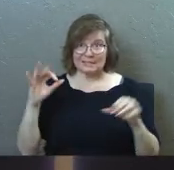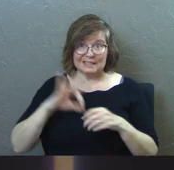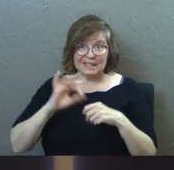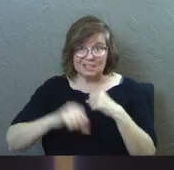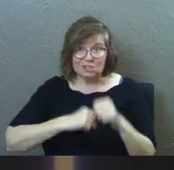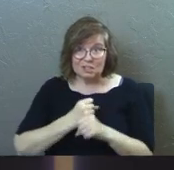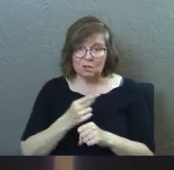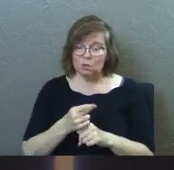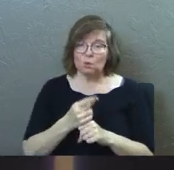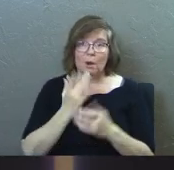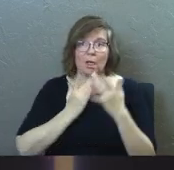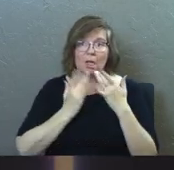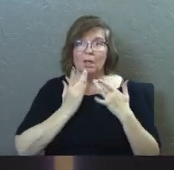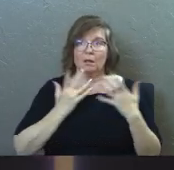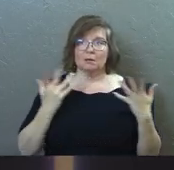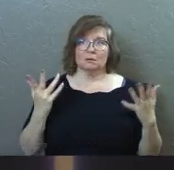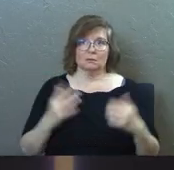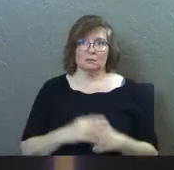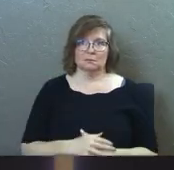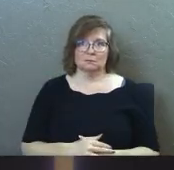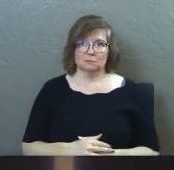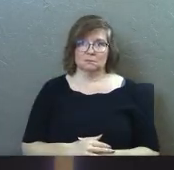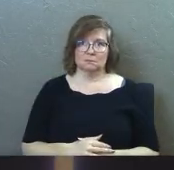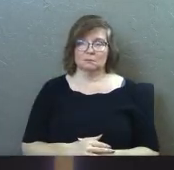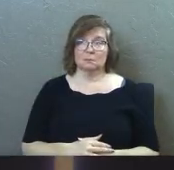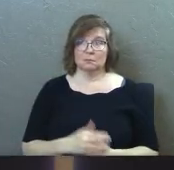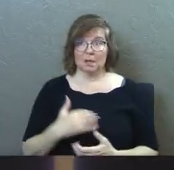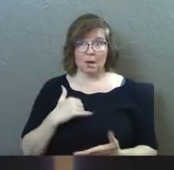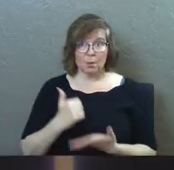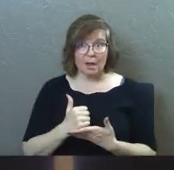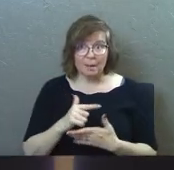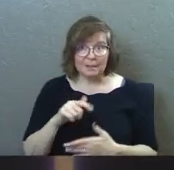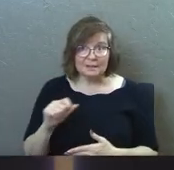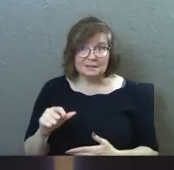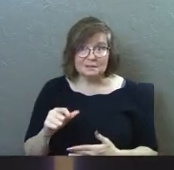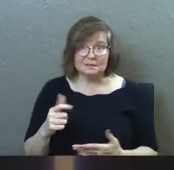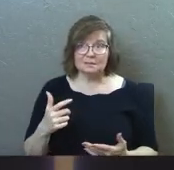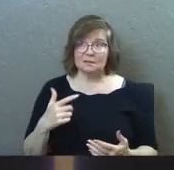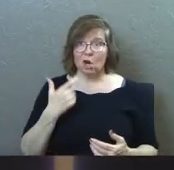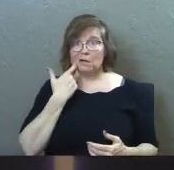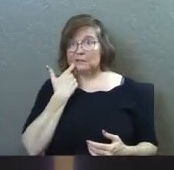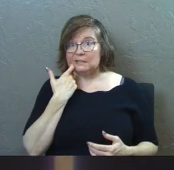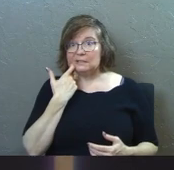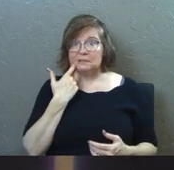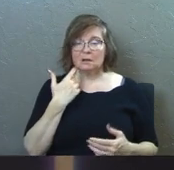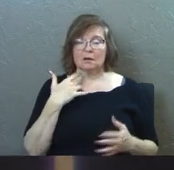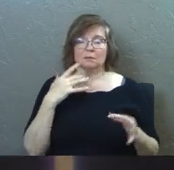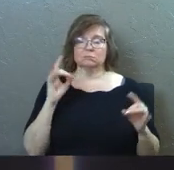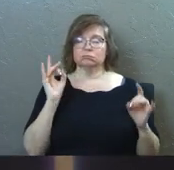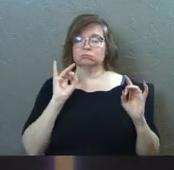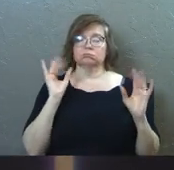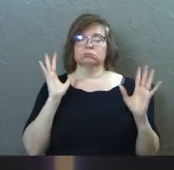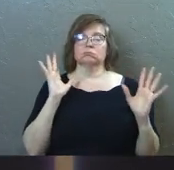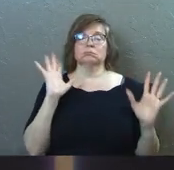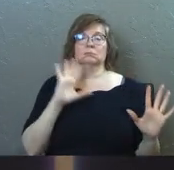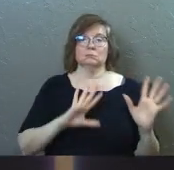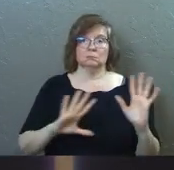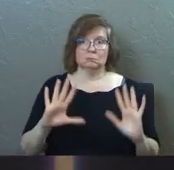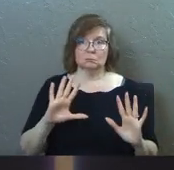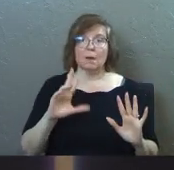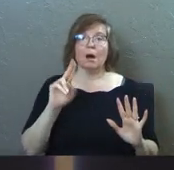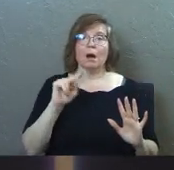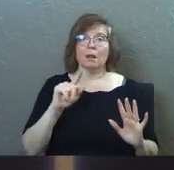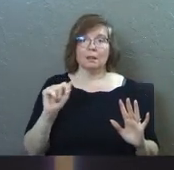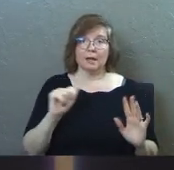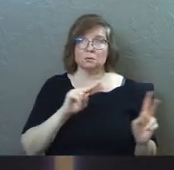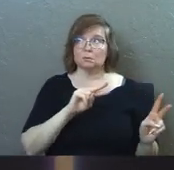election year, you are helpless. Are we helpless? Our addictions, we're helpless. Unless